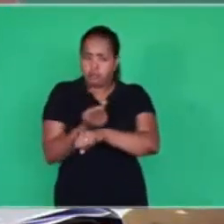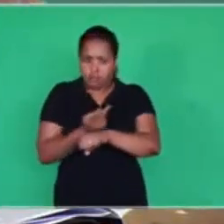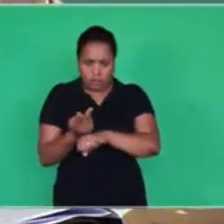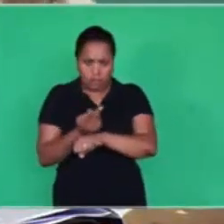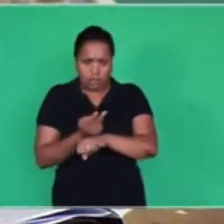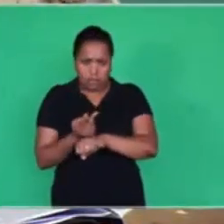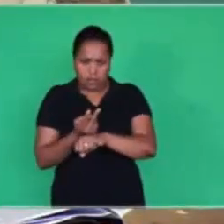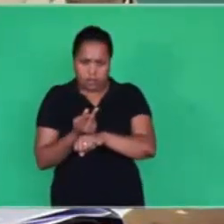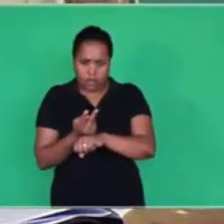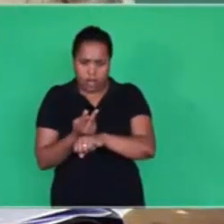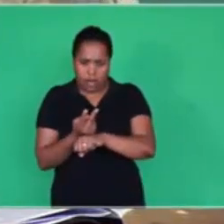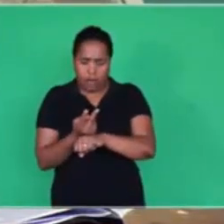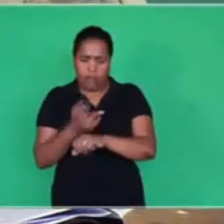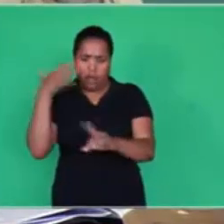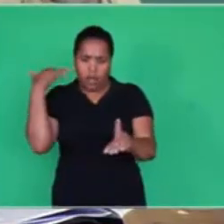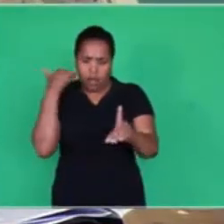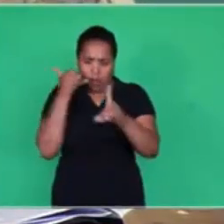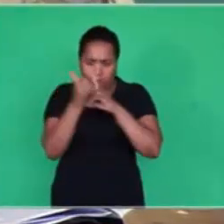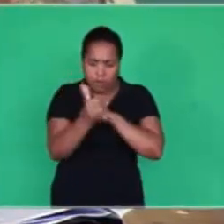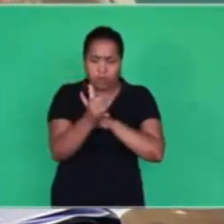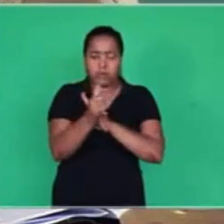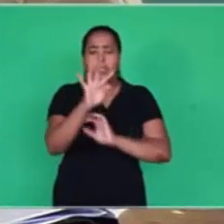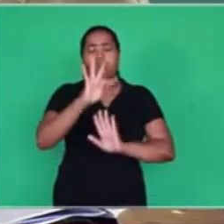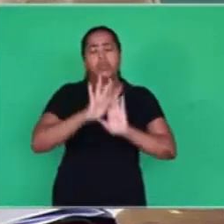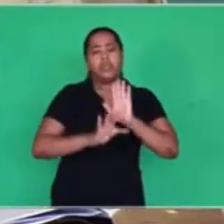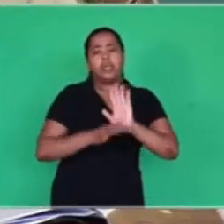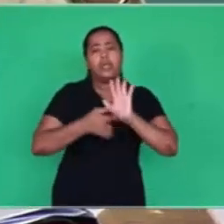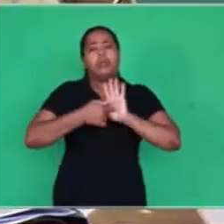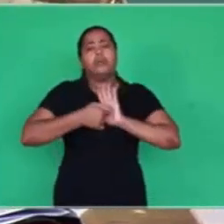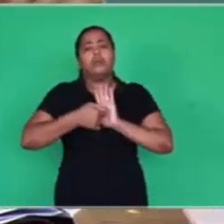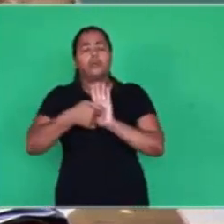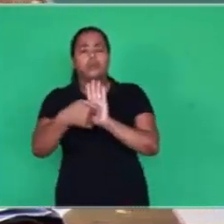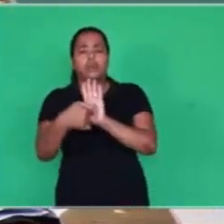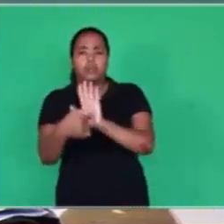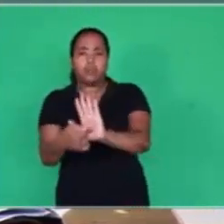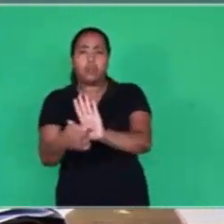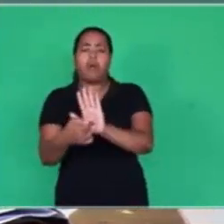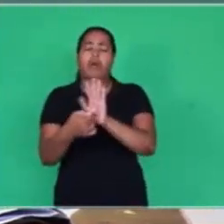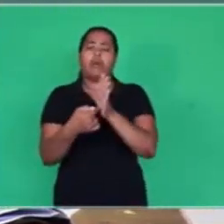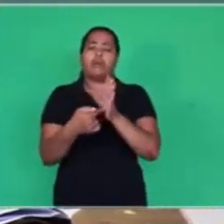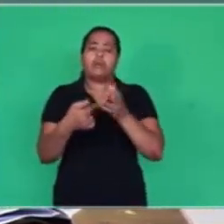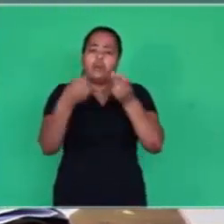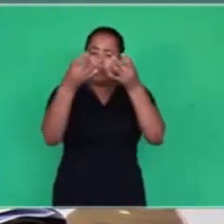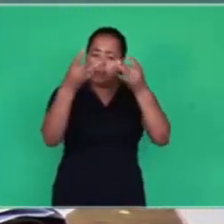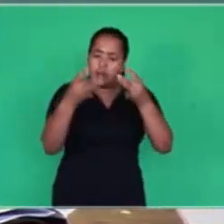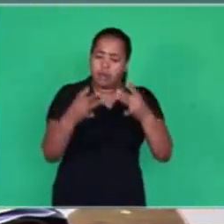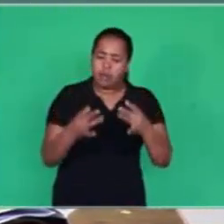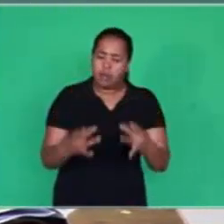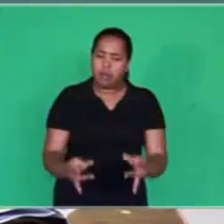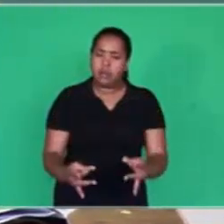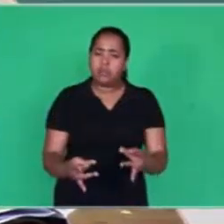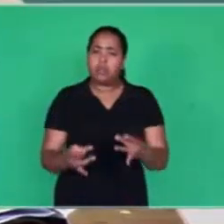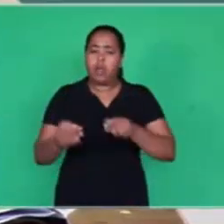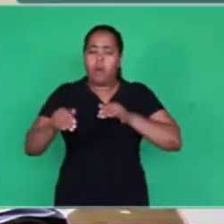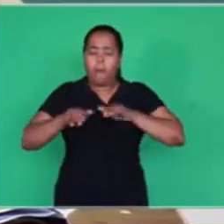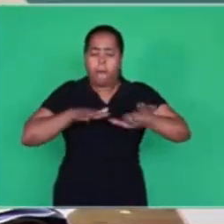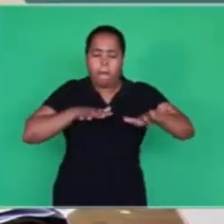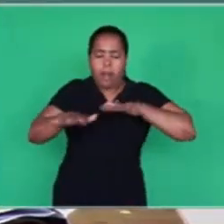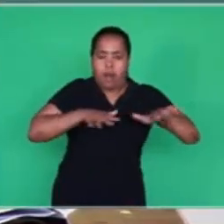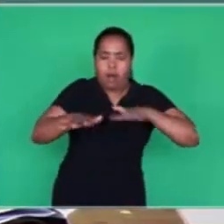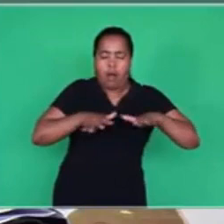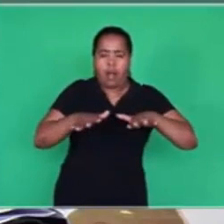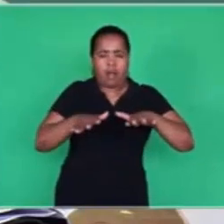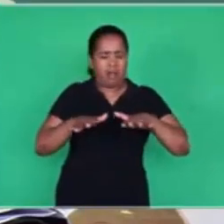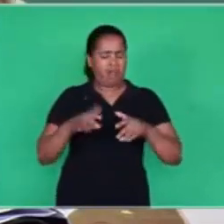then you shall flee through my mountain valley, for the mountain valley shall reach to Azal.